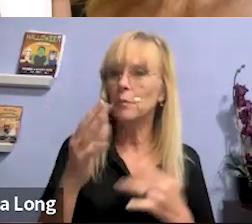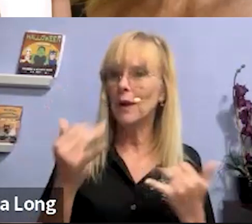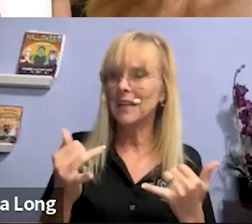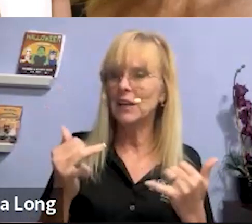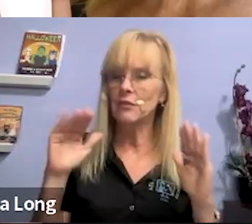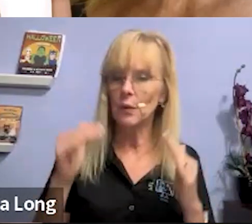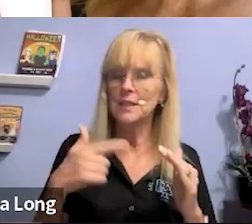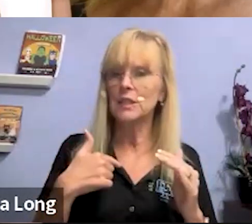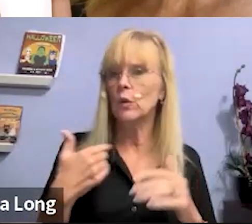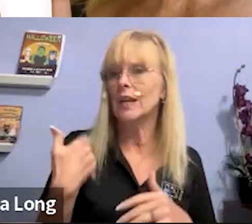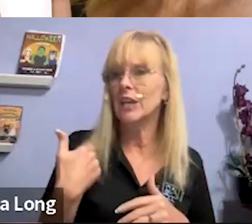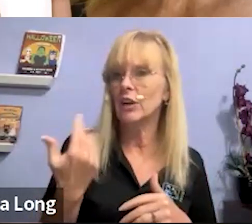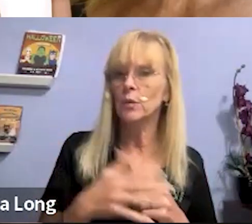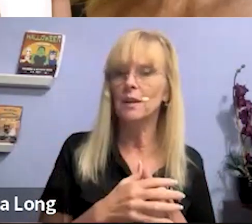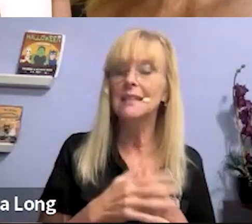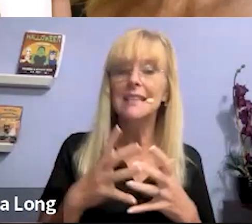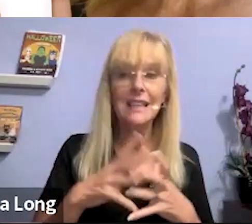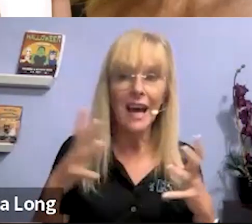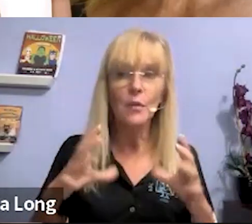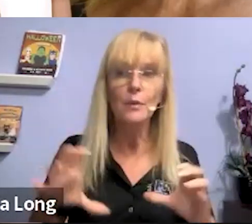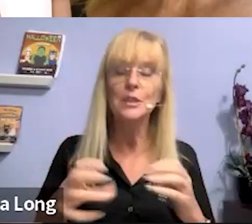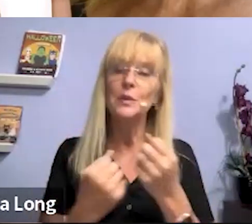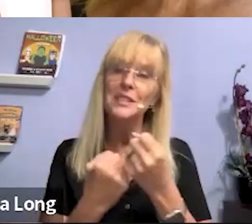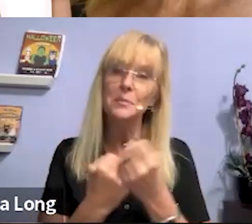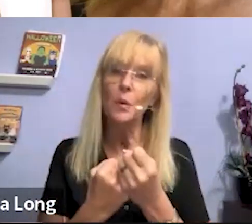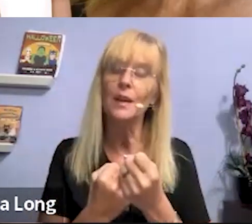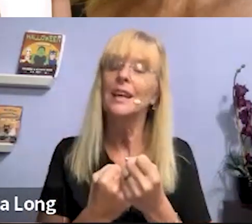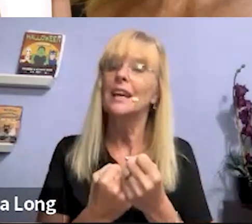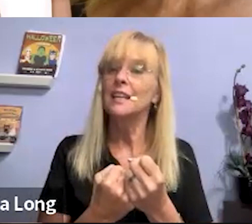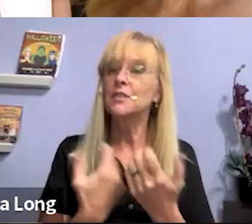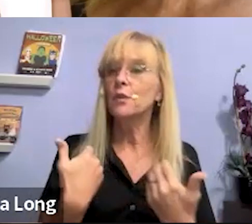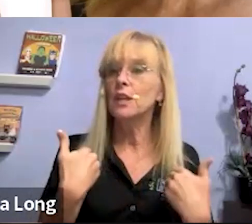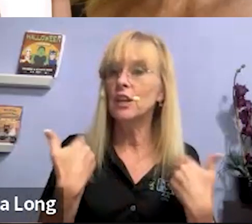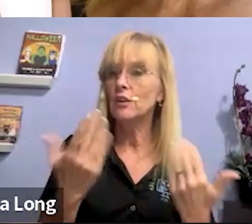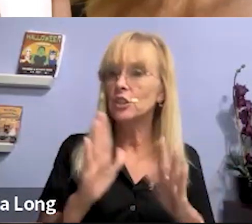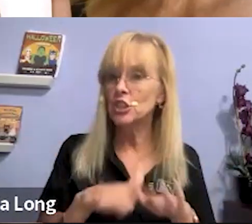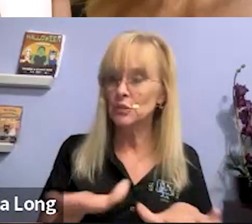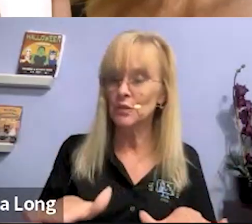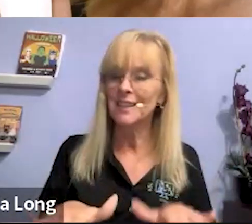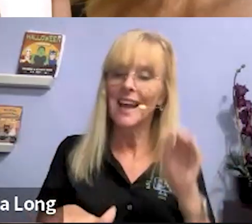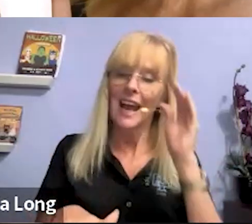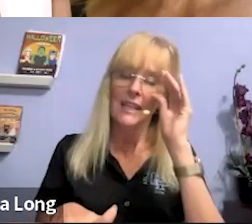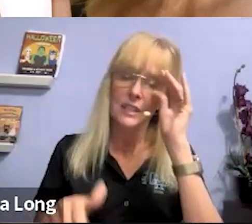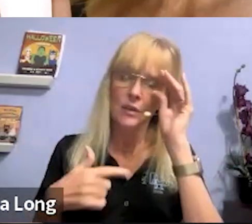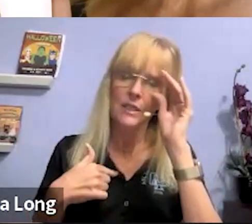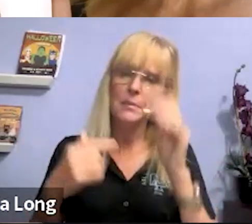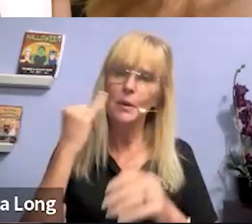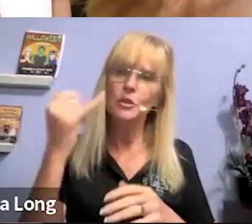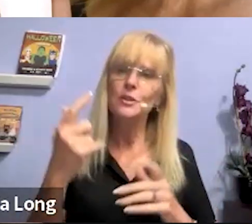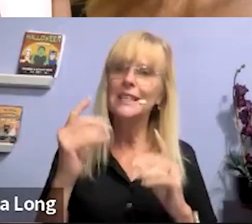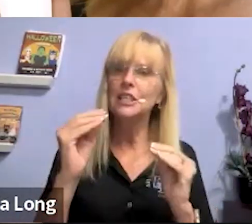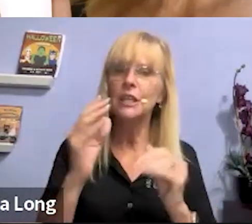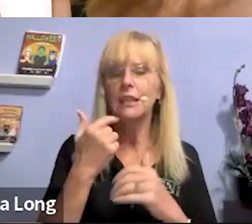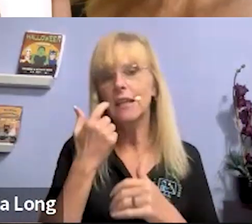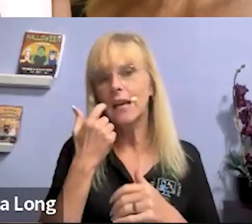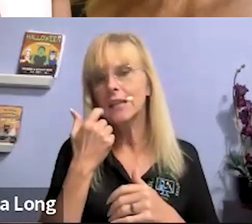one tip right here, focusing on a younger one, because a lot of what we do in support is for the younger children. And so suppose